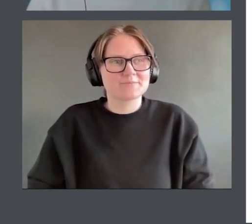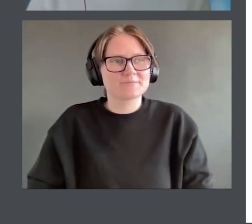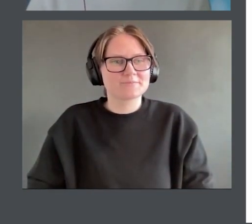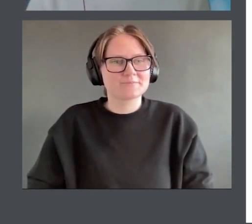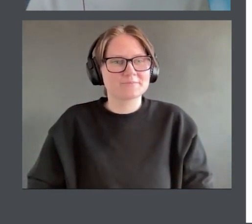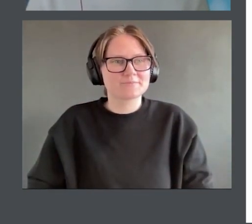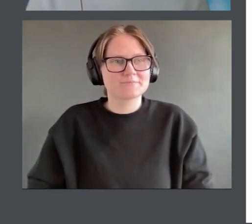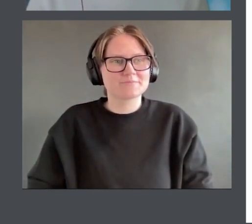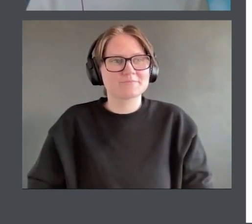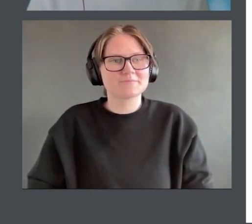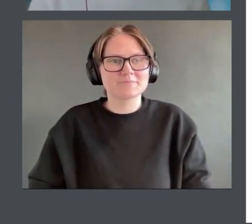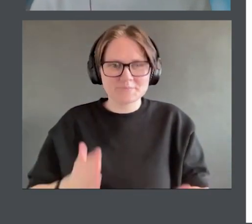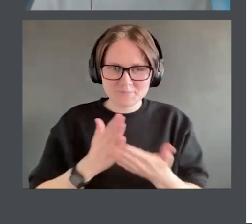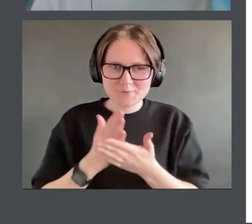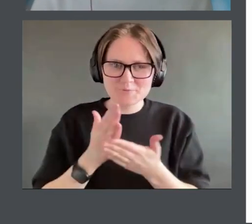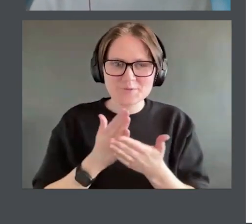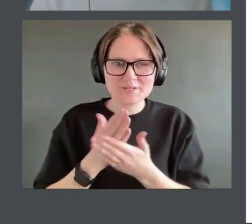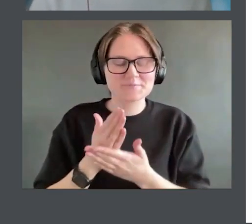All right. Well,